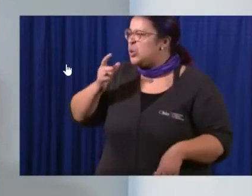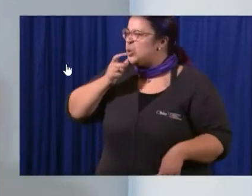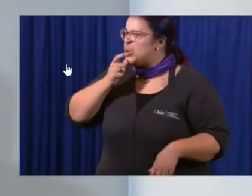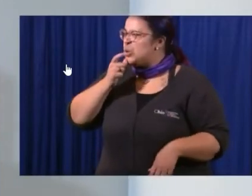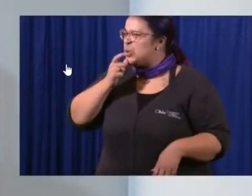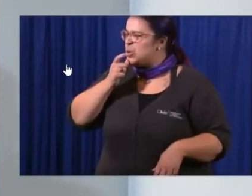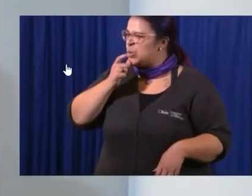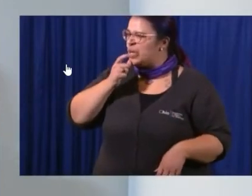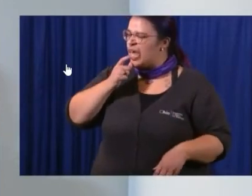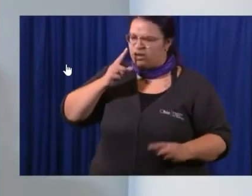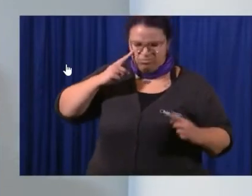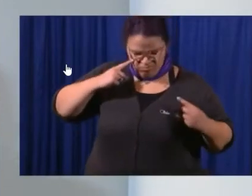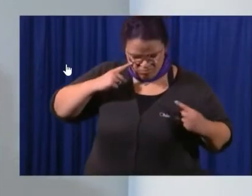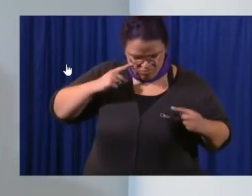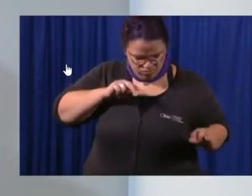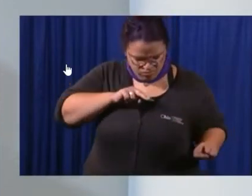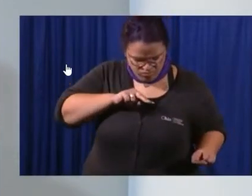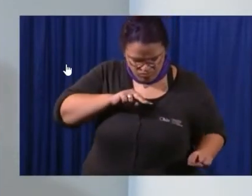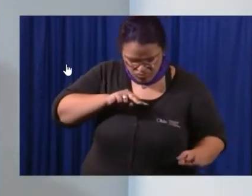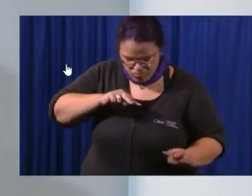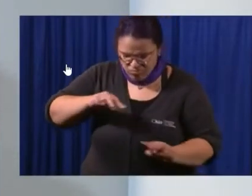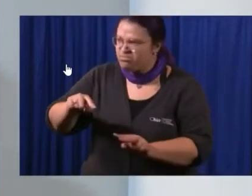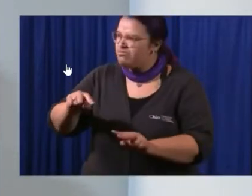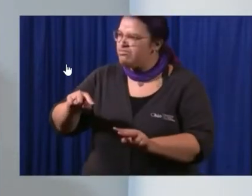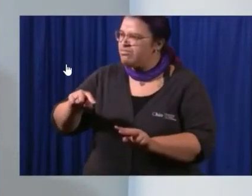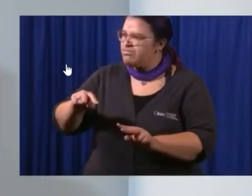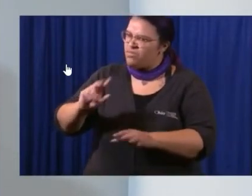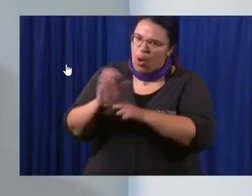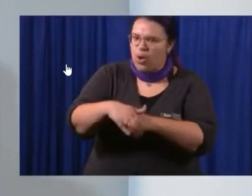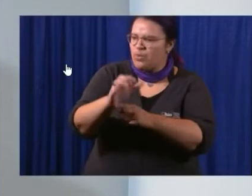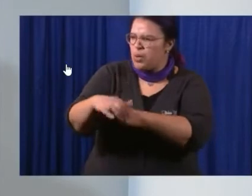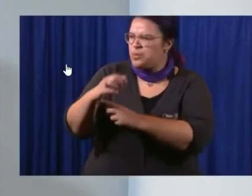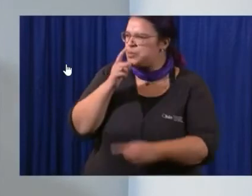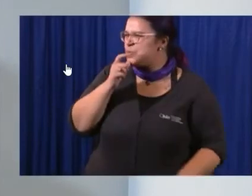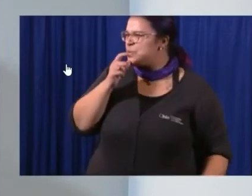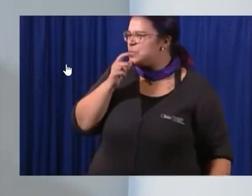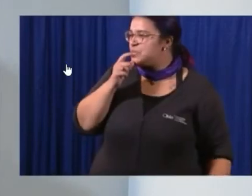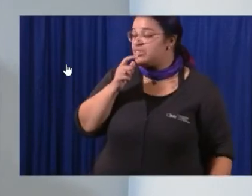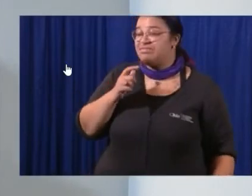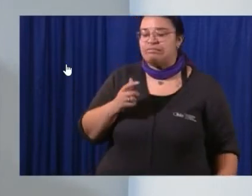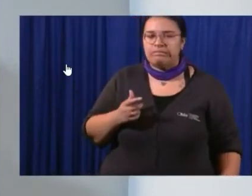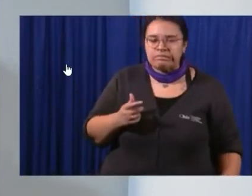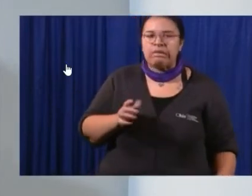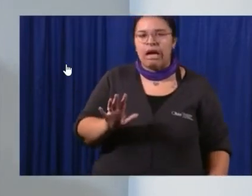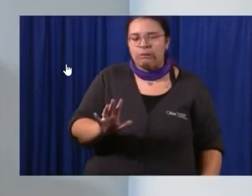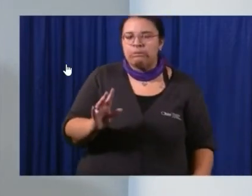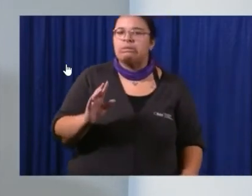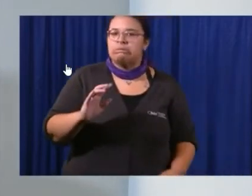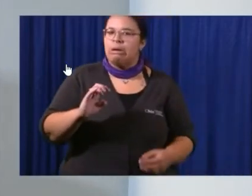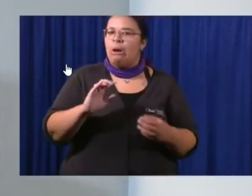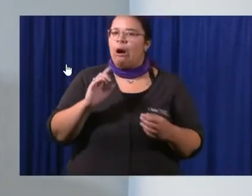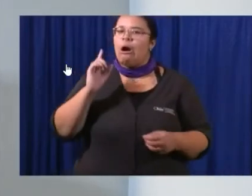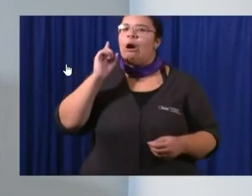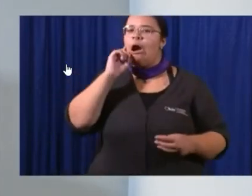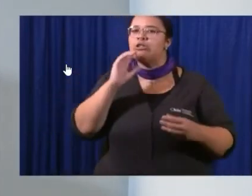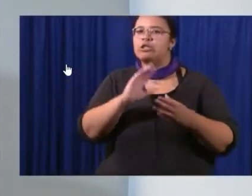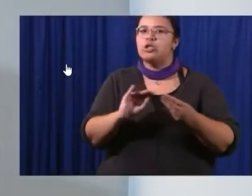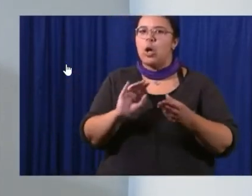situations in other states where employees who tried to enforce it, there was violence involved and things like that.